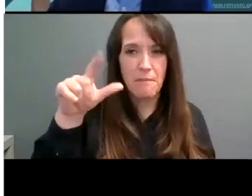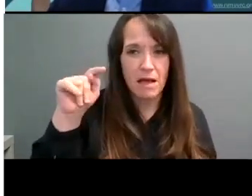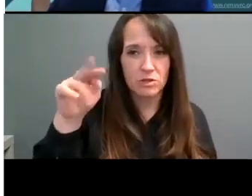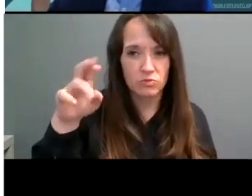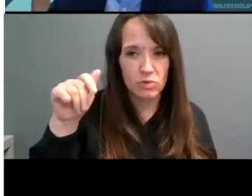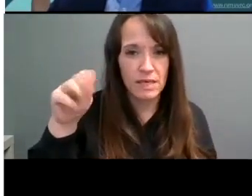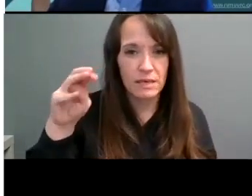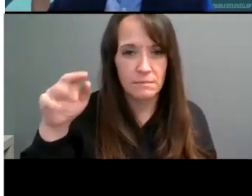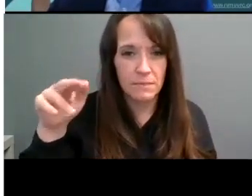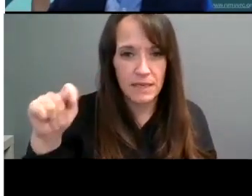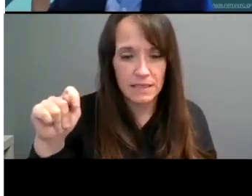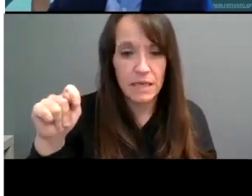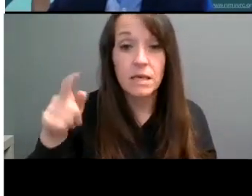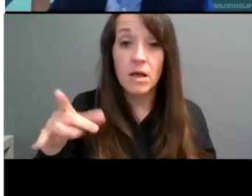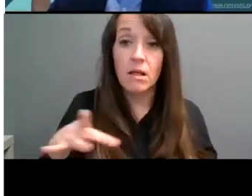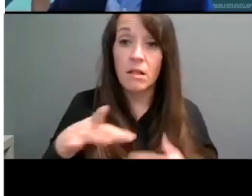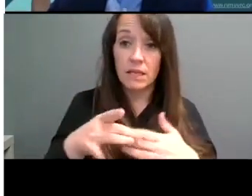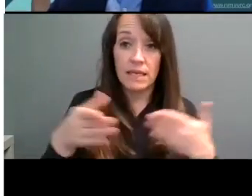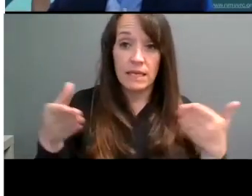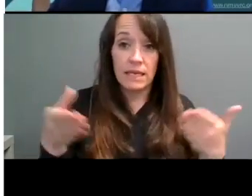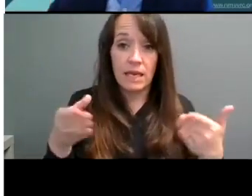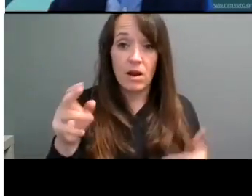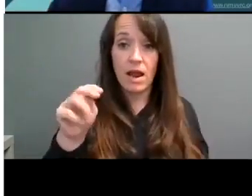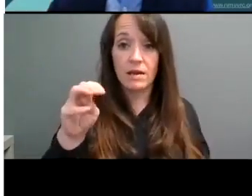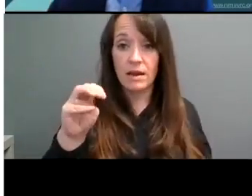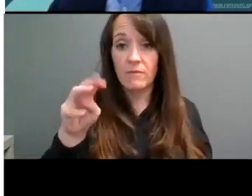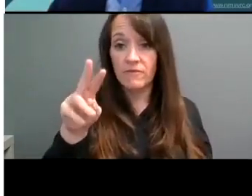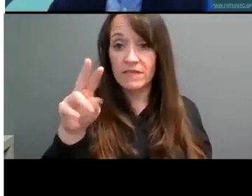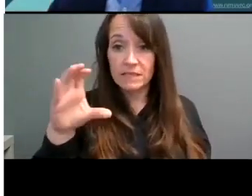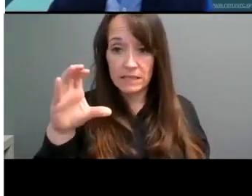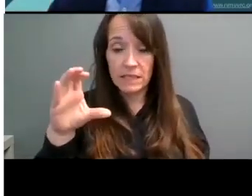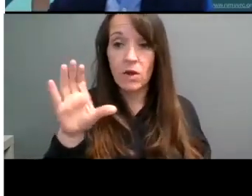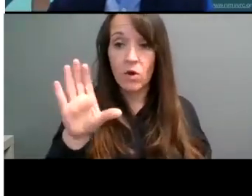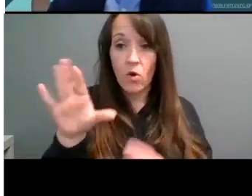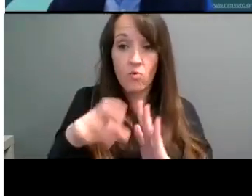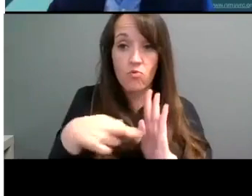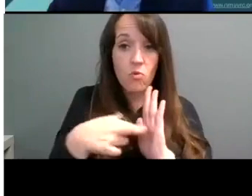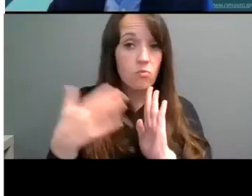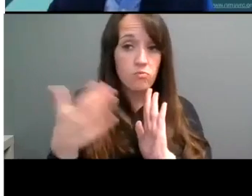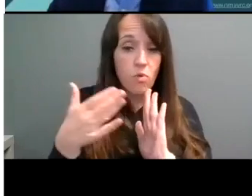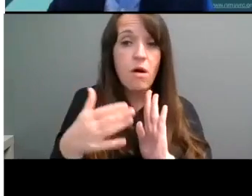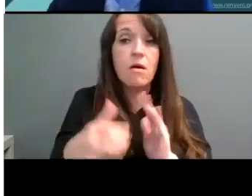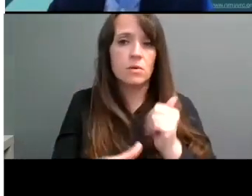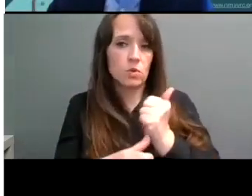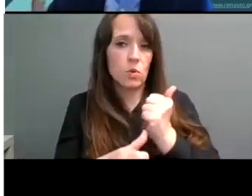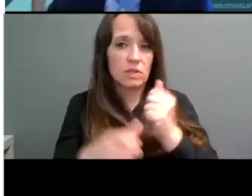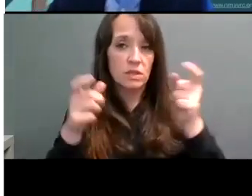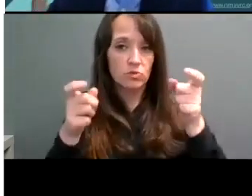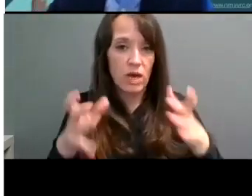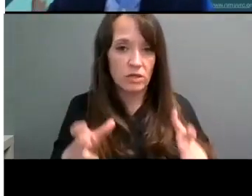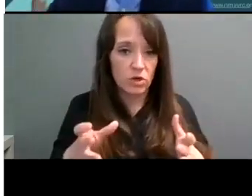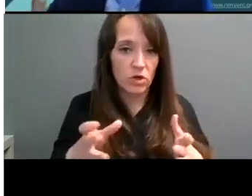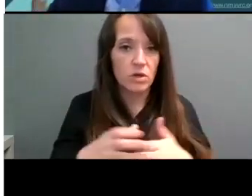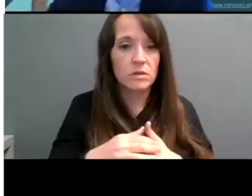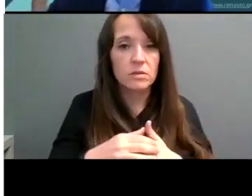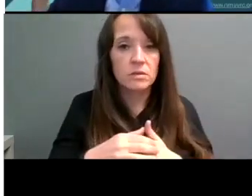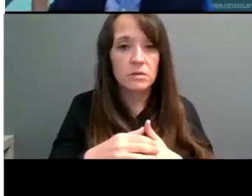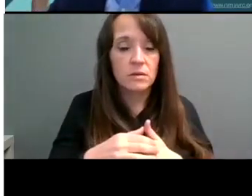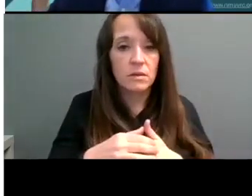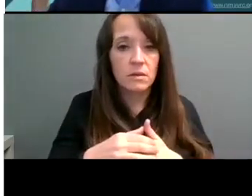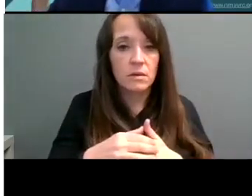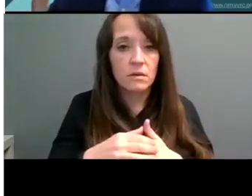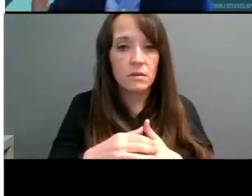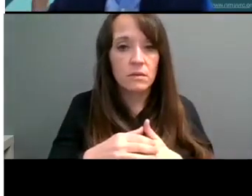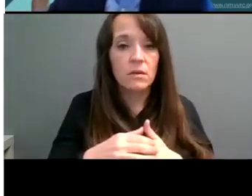helps lead us here at the National Mass Violence Center in her role as associate director, and she'll be sharing her expertise on